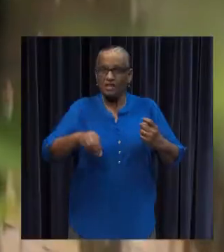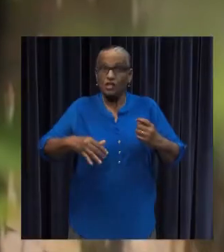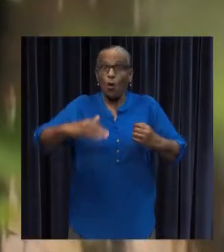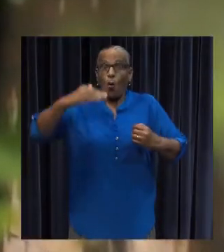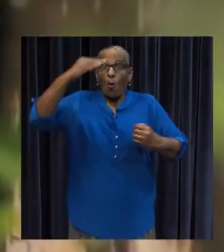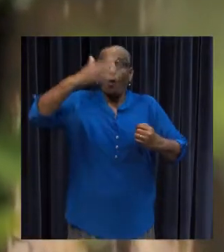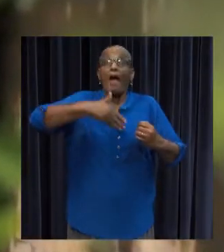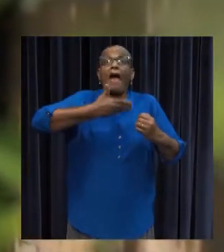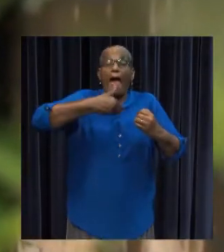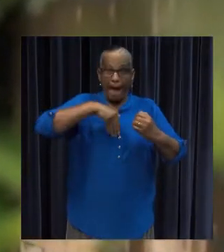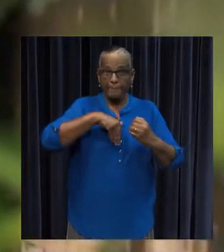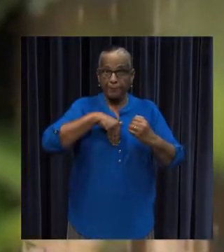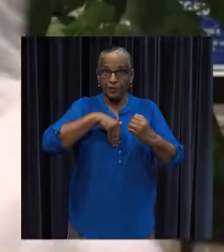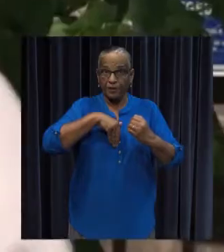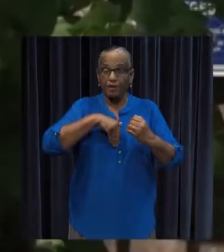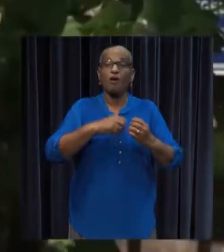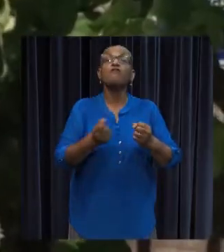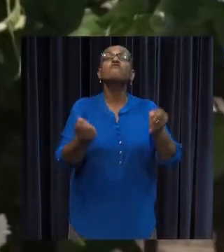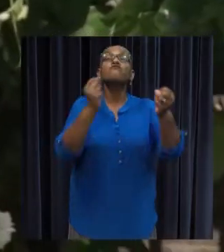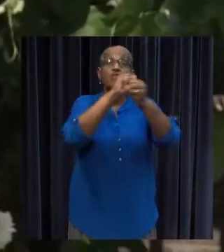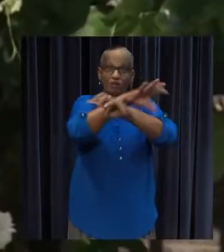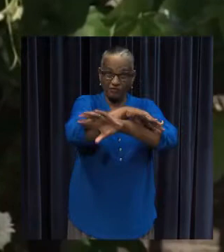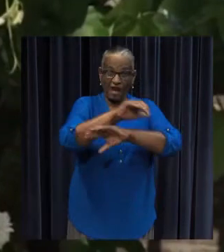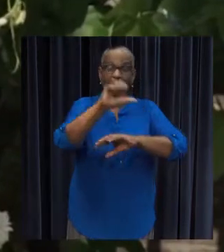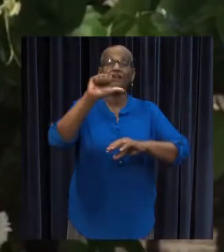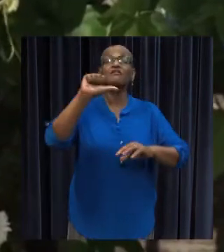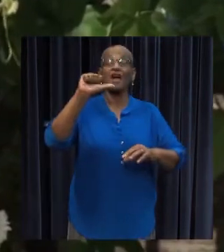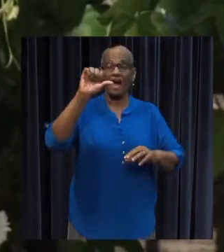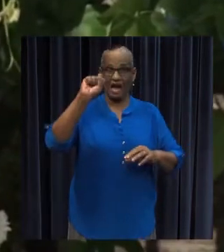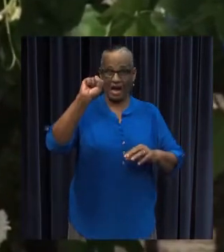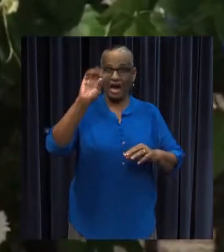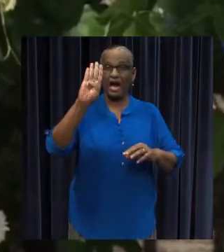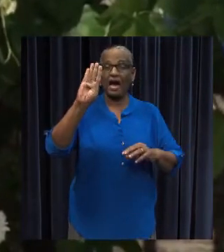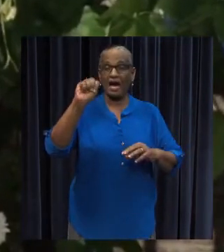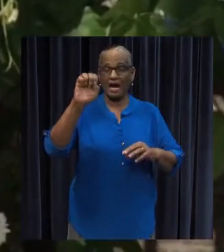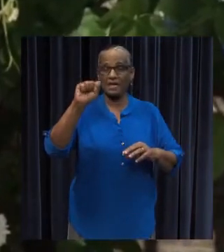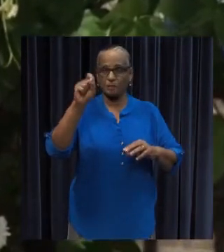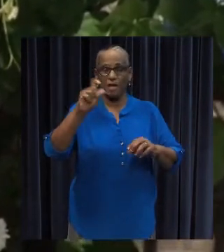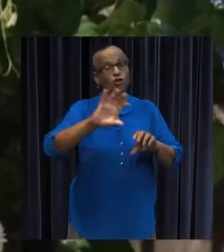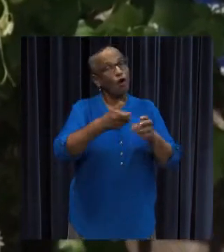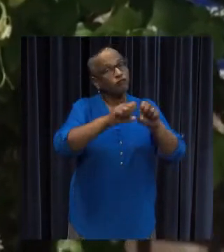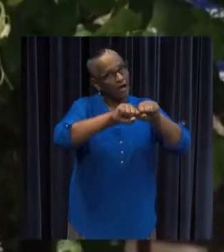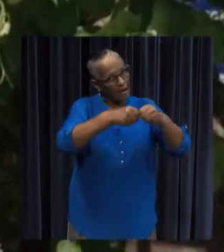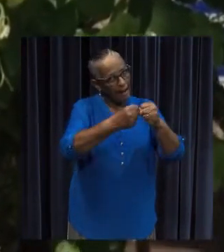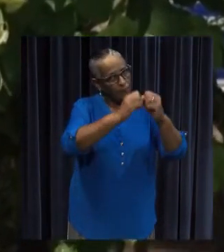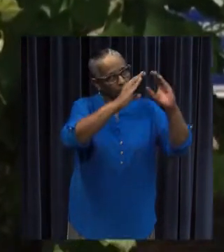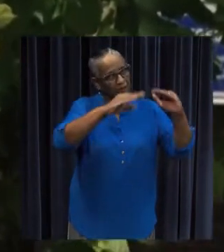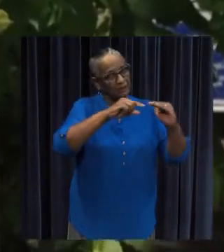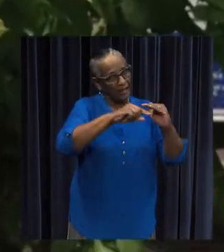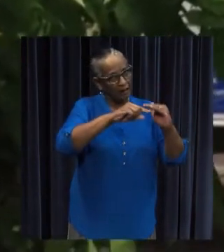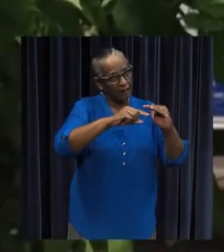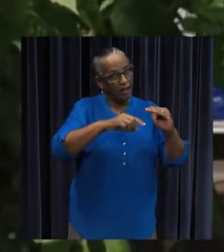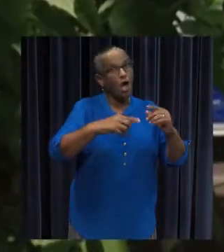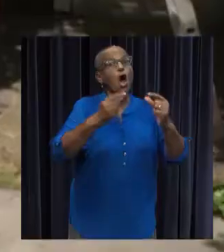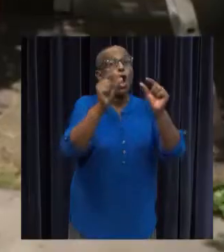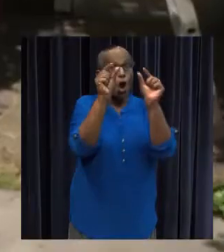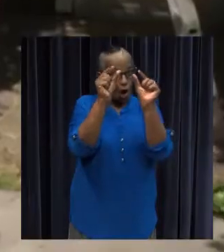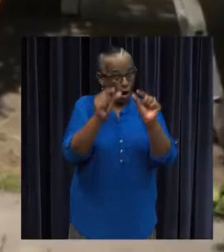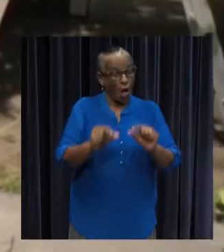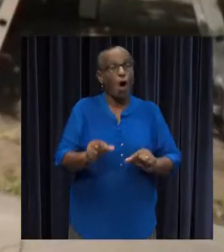is high during replacing asbestos plates or when damaged. Lung cancer is one